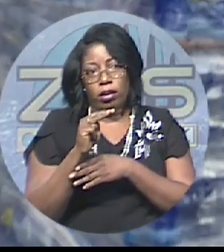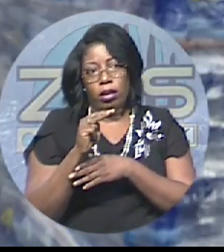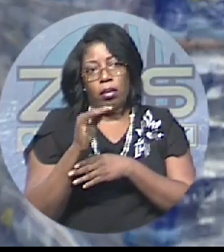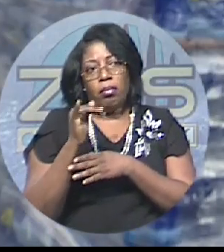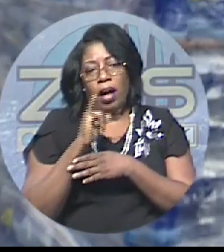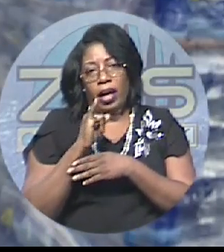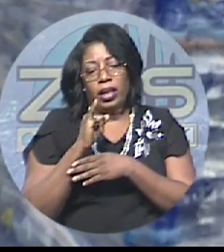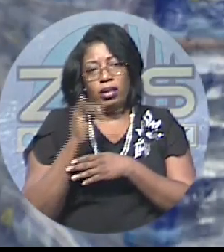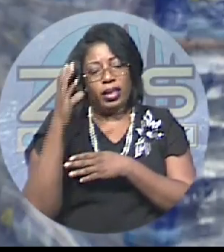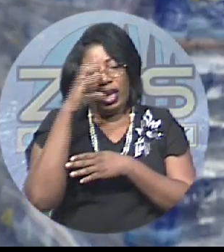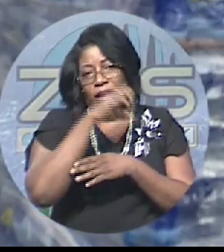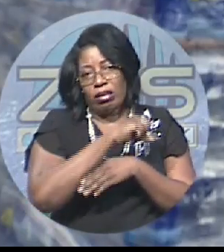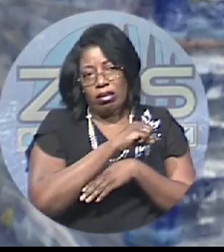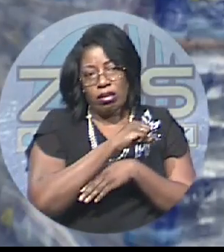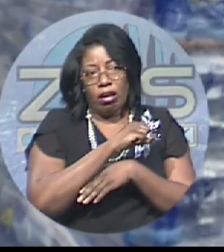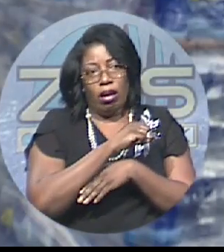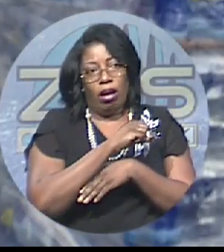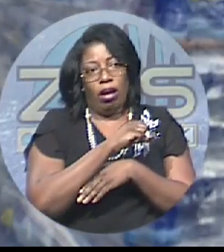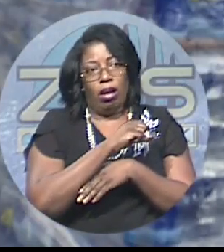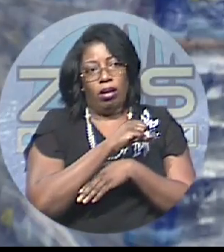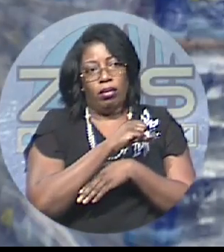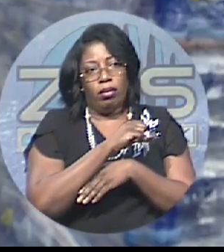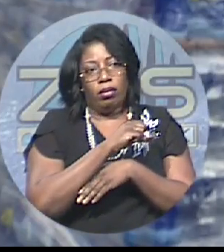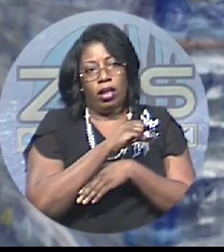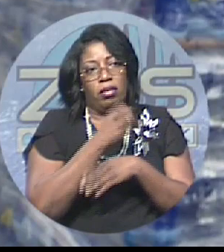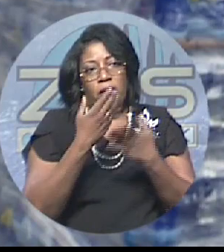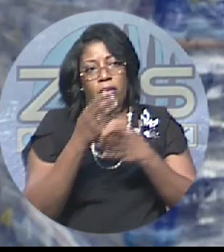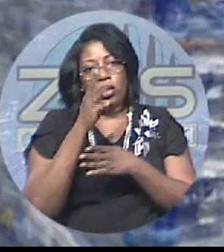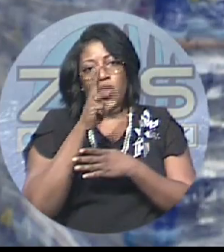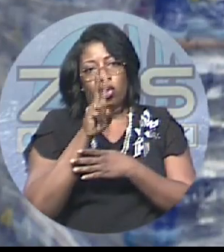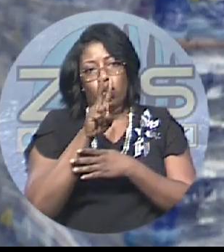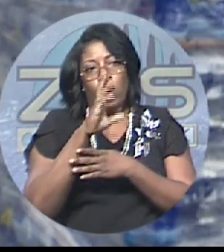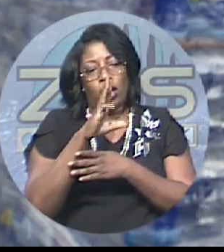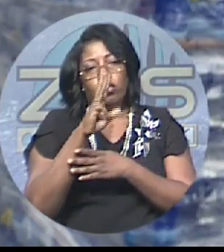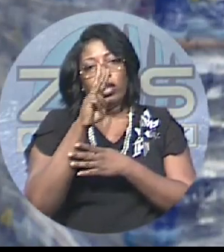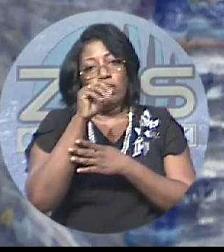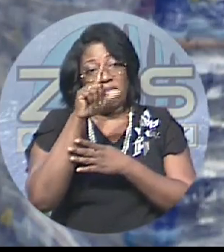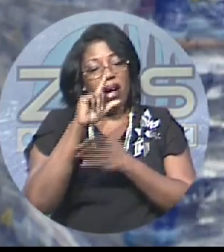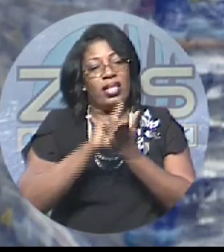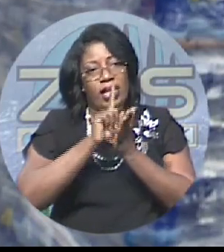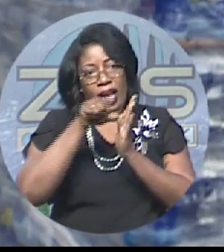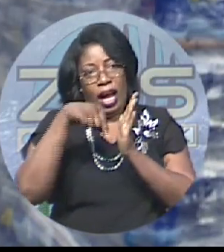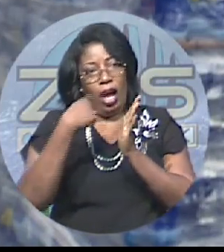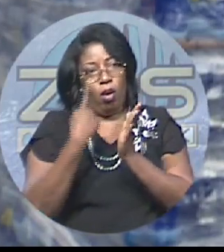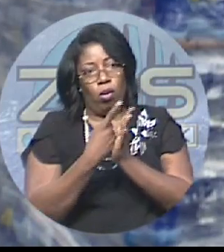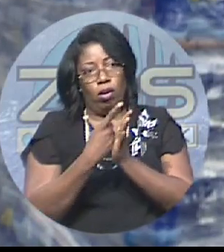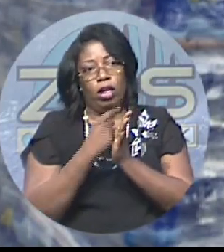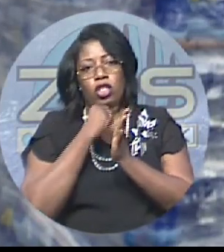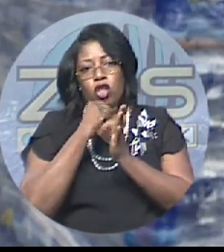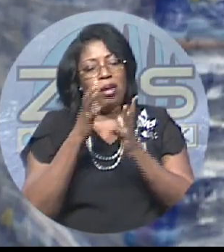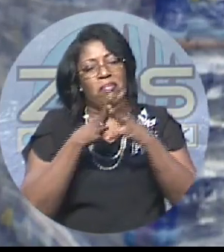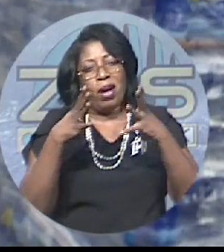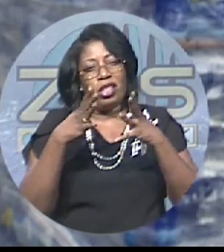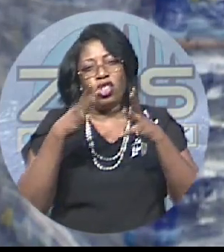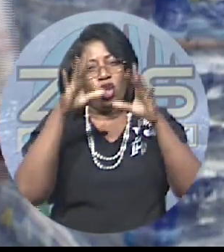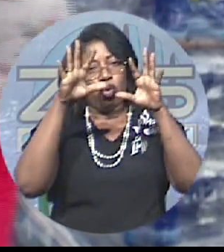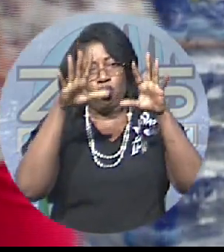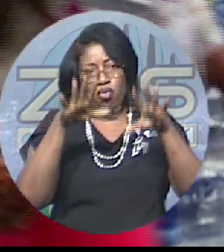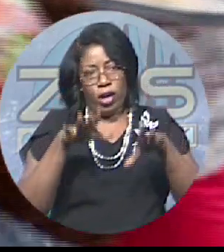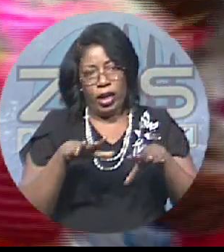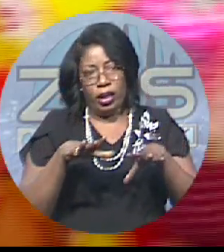my estimation, that had to have been going on more than 200 miles an hour. It wasn't much rain,